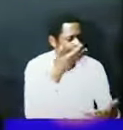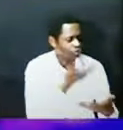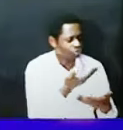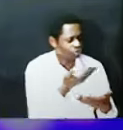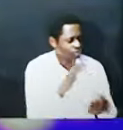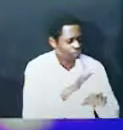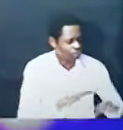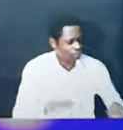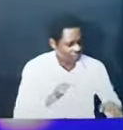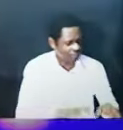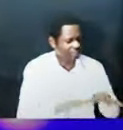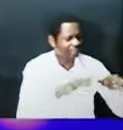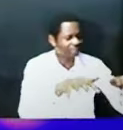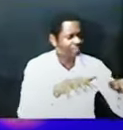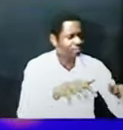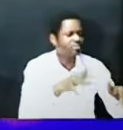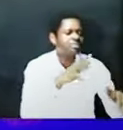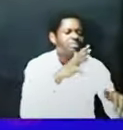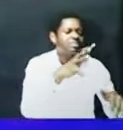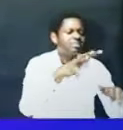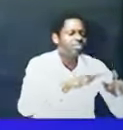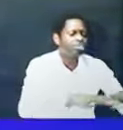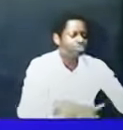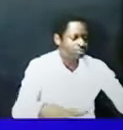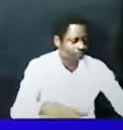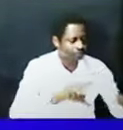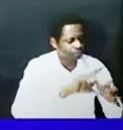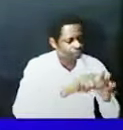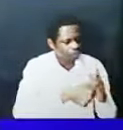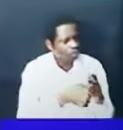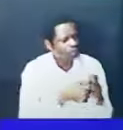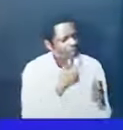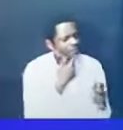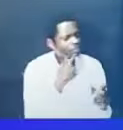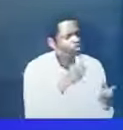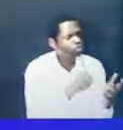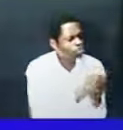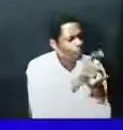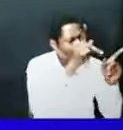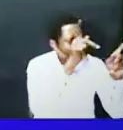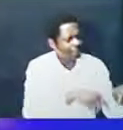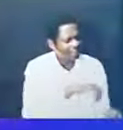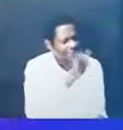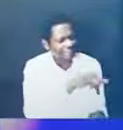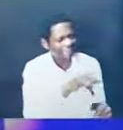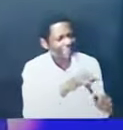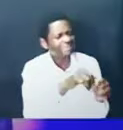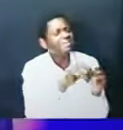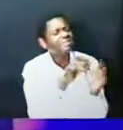in chapter 3, verse 8, he made a revealing statement.